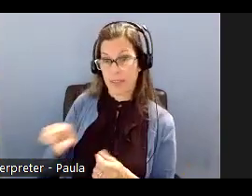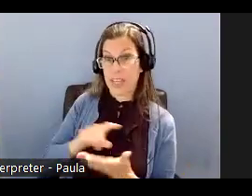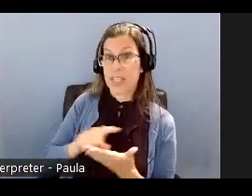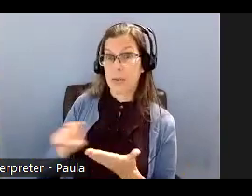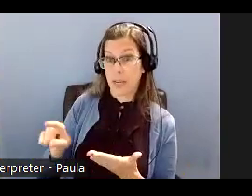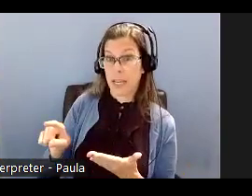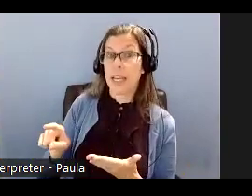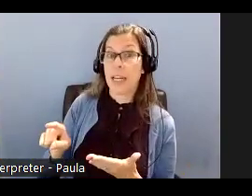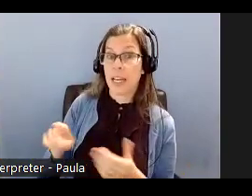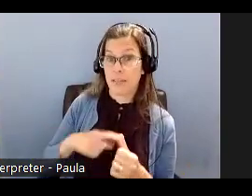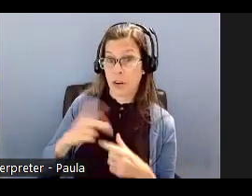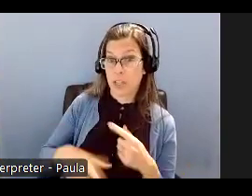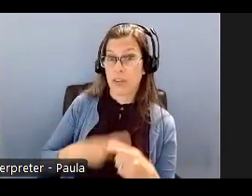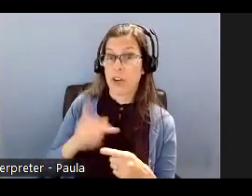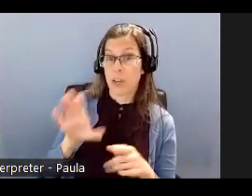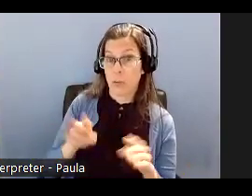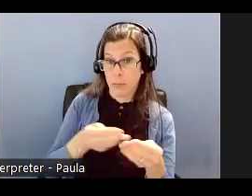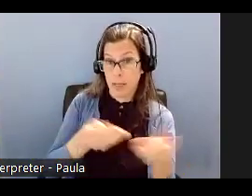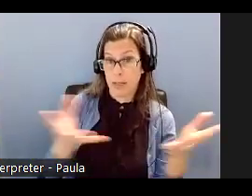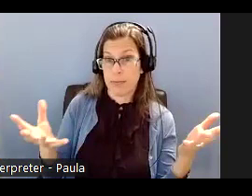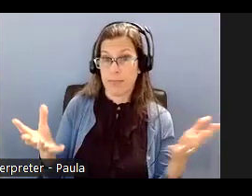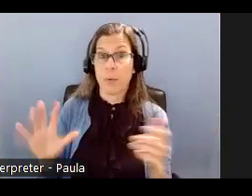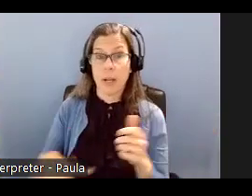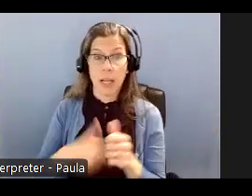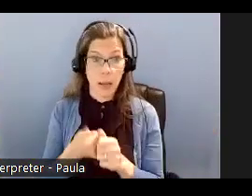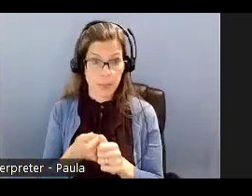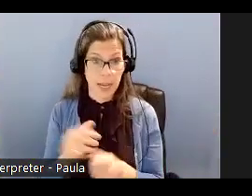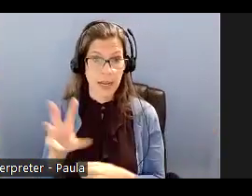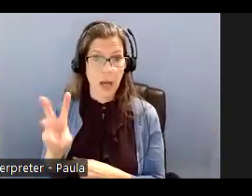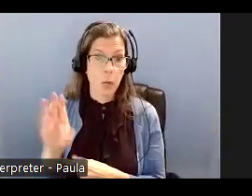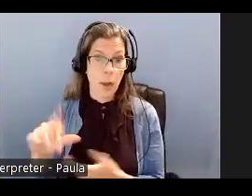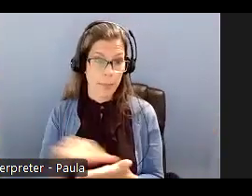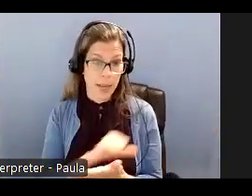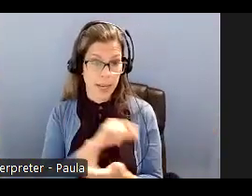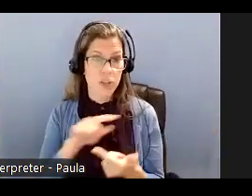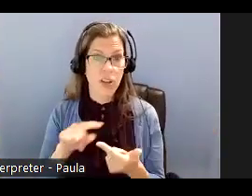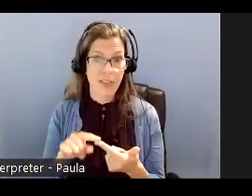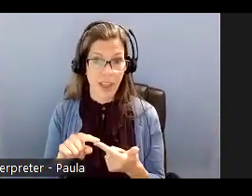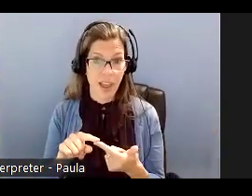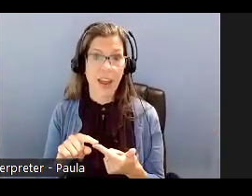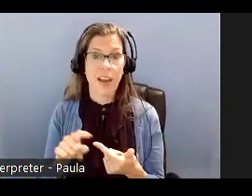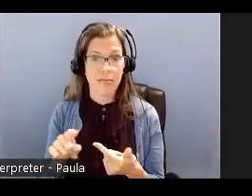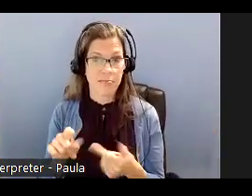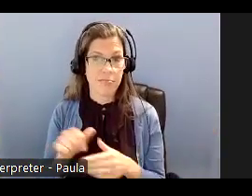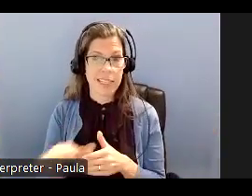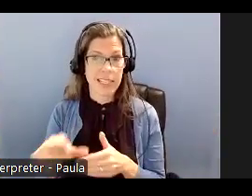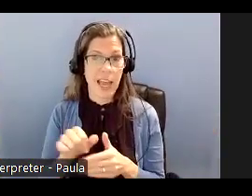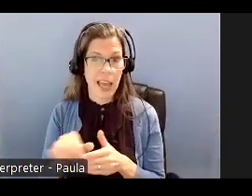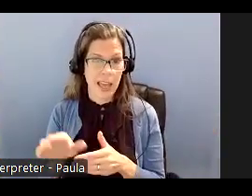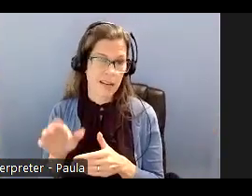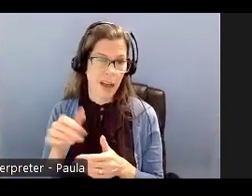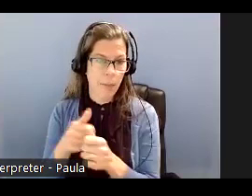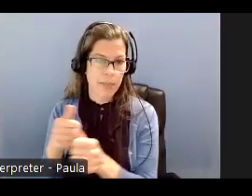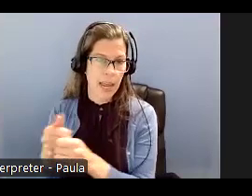have the first version of that, and we'll update that on the webpage and then send a cup delivery about that so that folks are